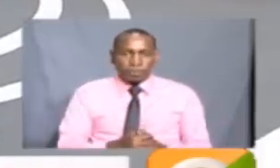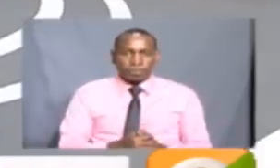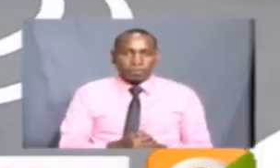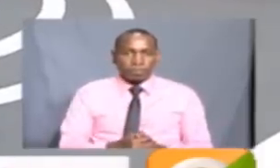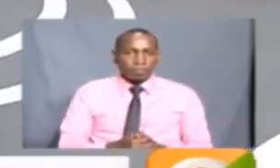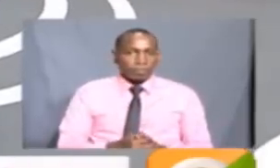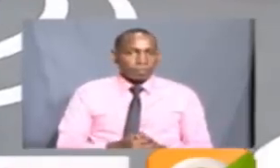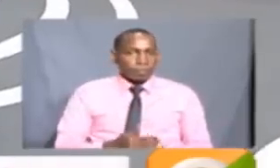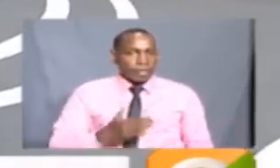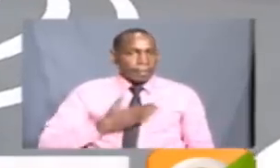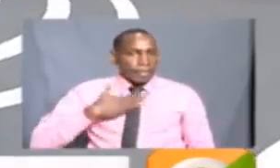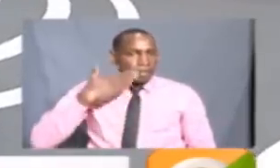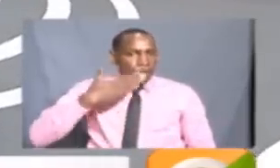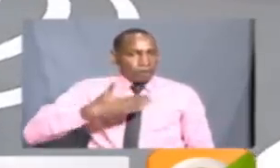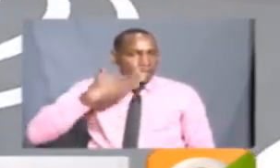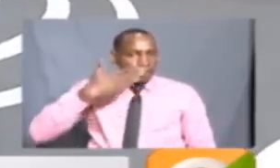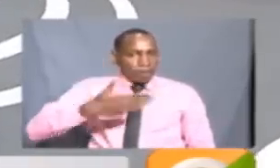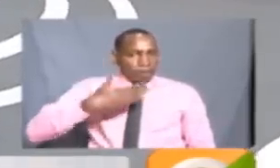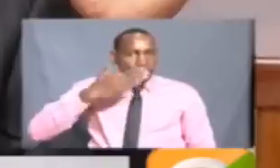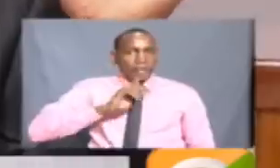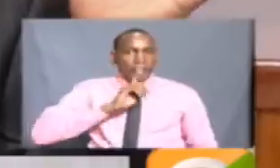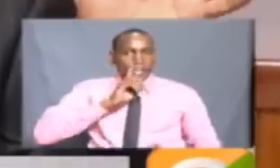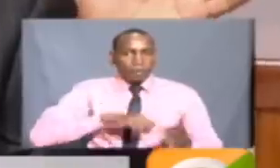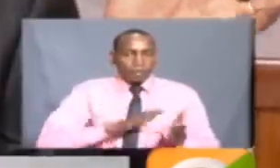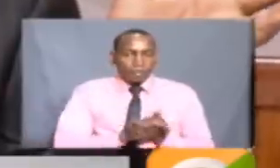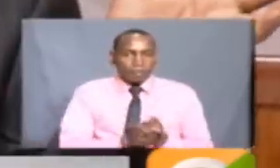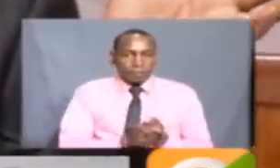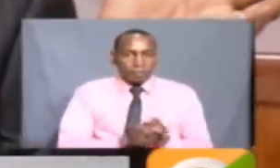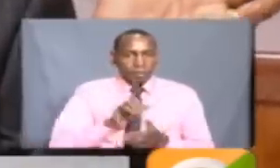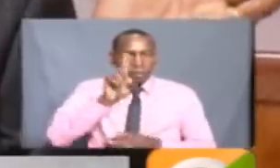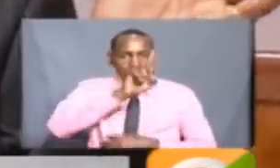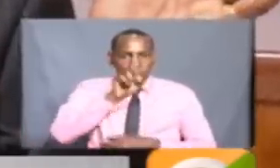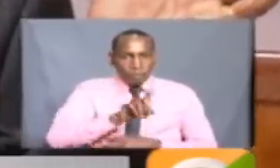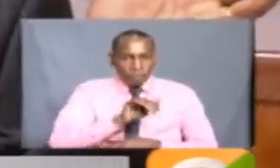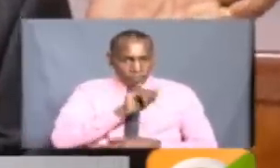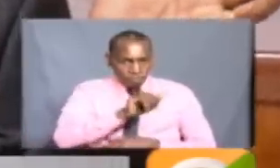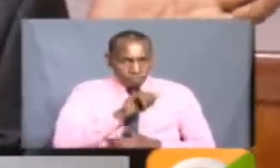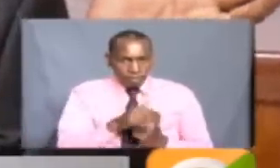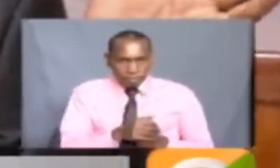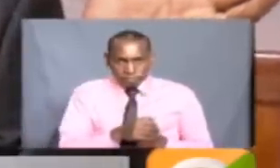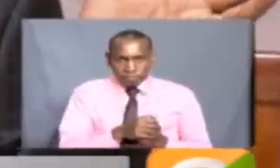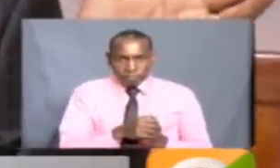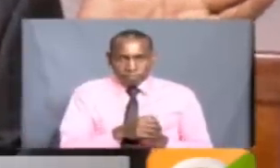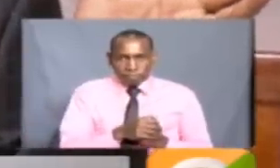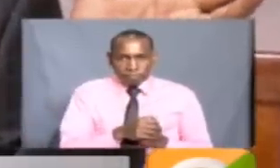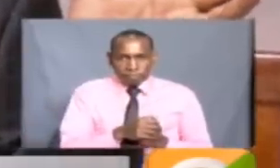I keep saying, Jeff, about that kind of question, that